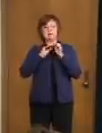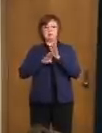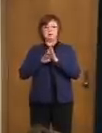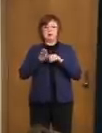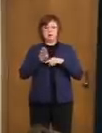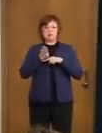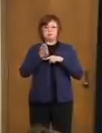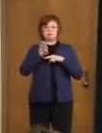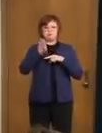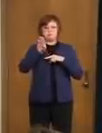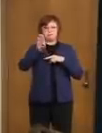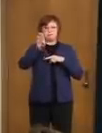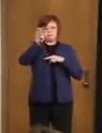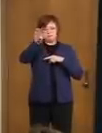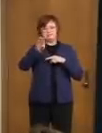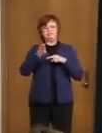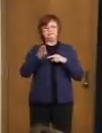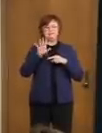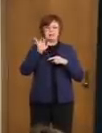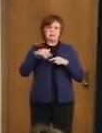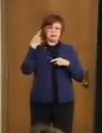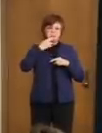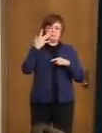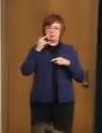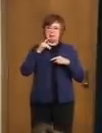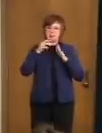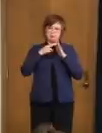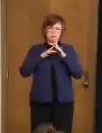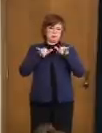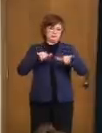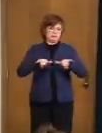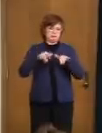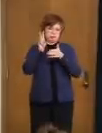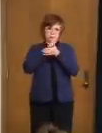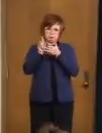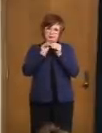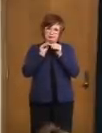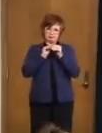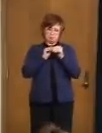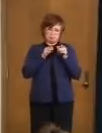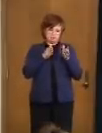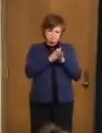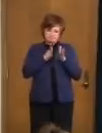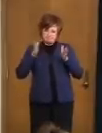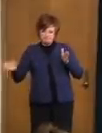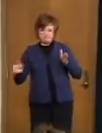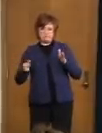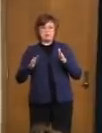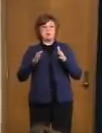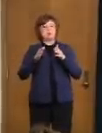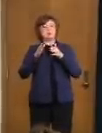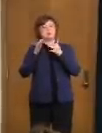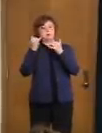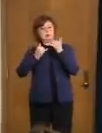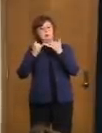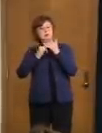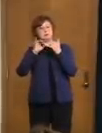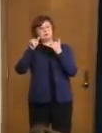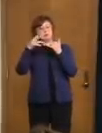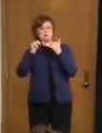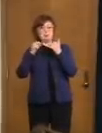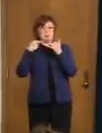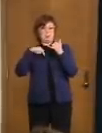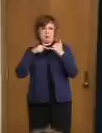extended for at least an additional 2 weeks. They will have to be reevaluated at that point in time and either extended or revised based